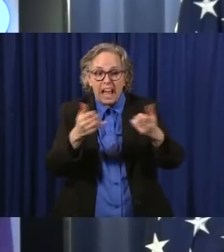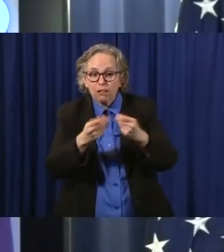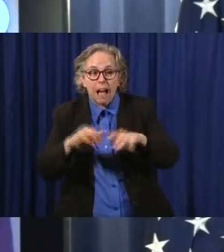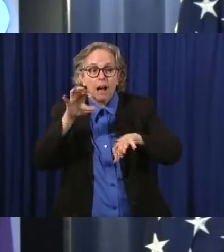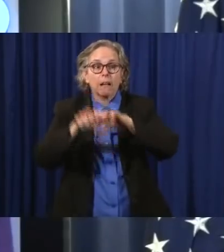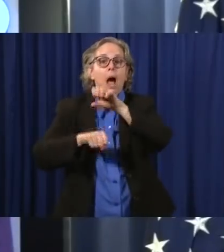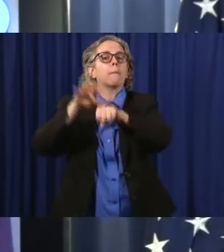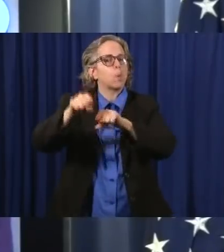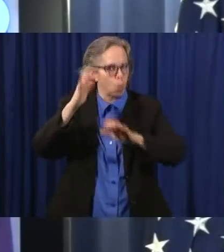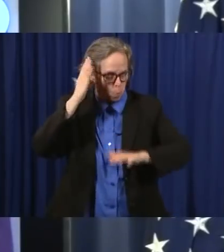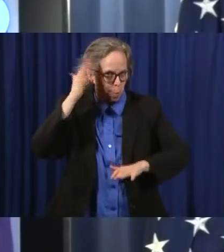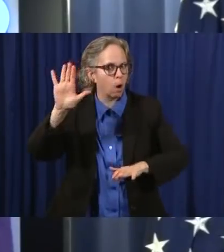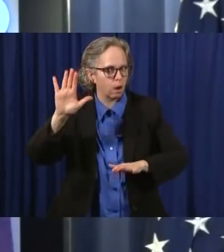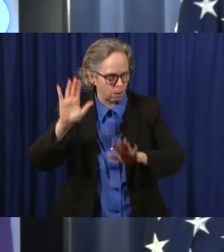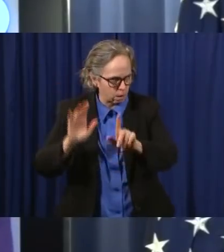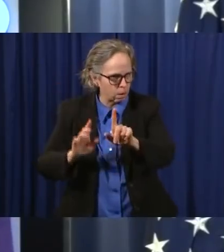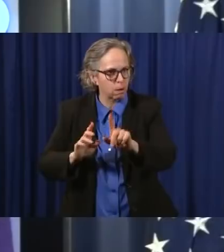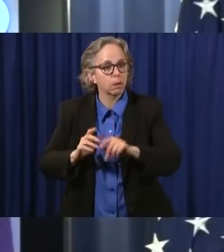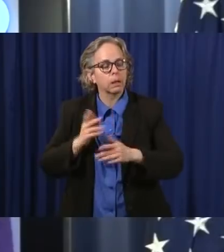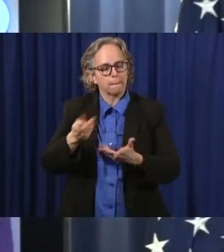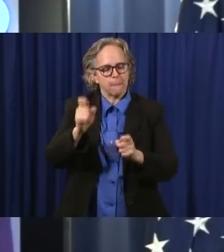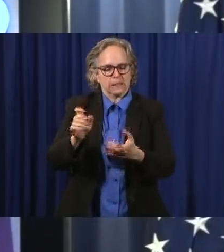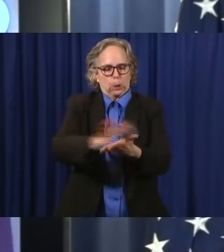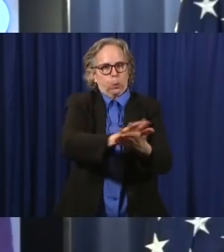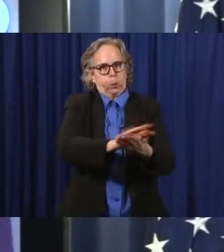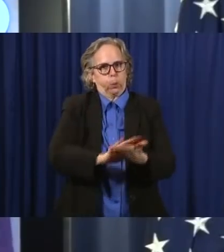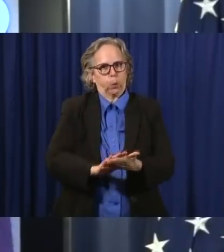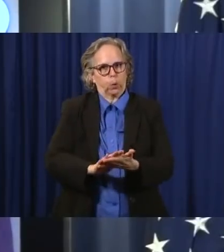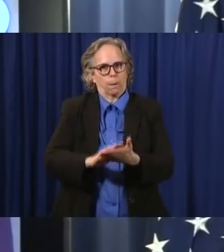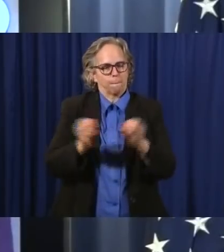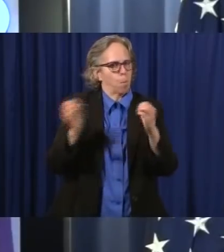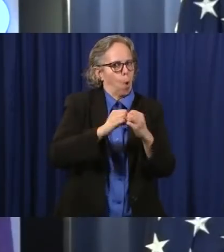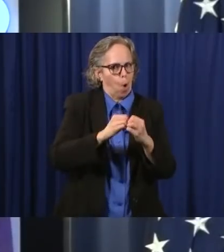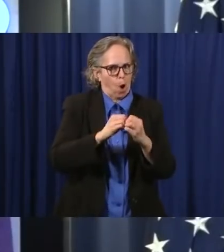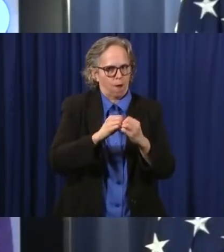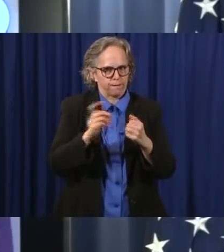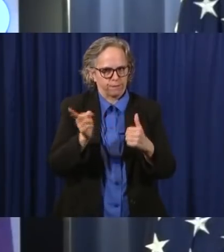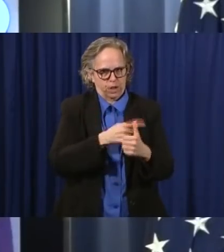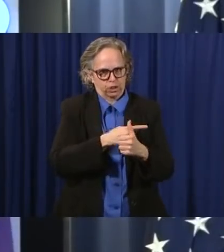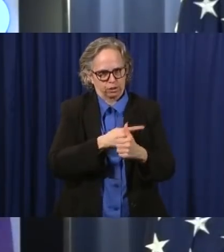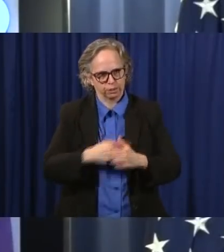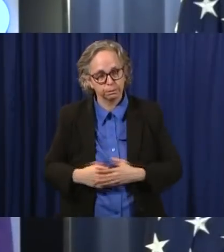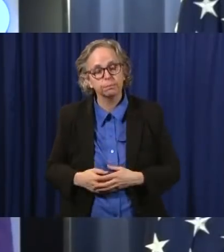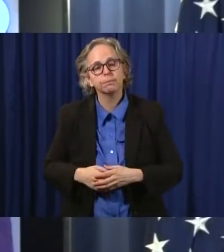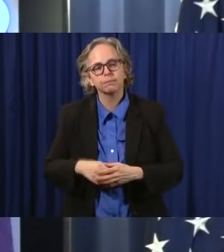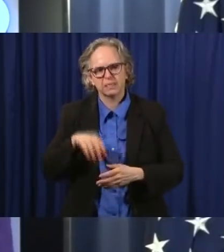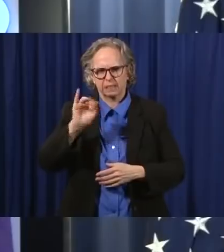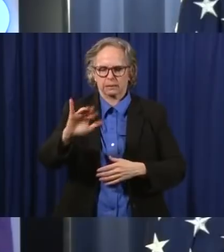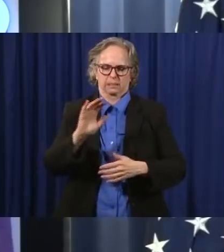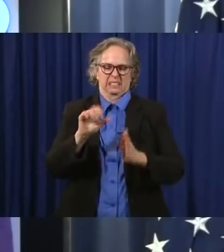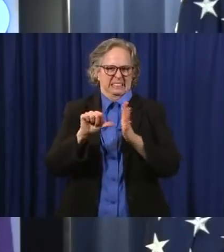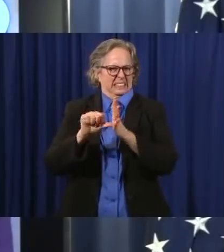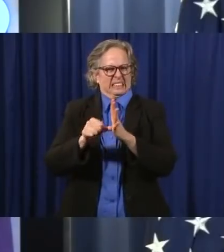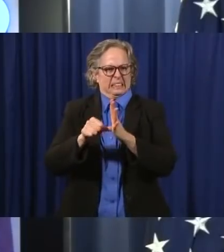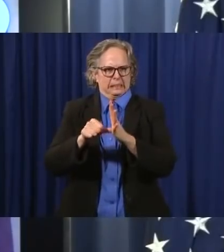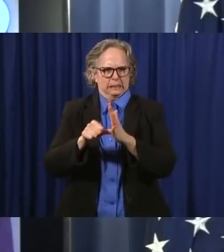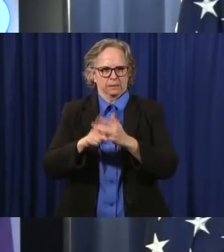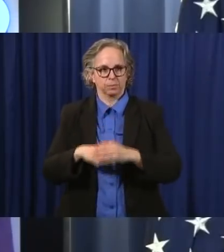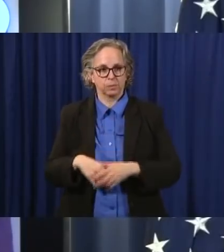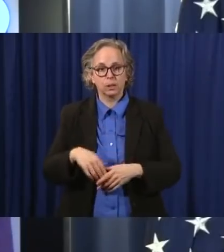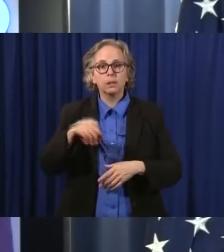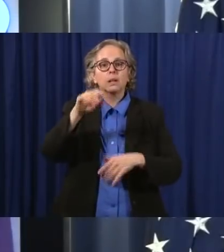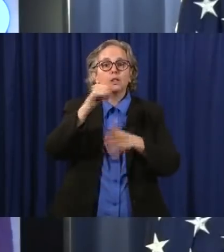So cleaning is the word of the day. Childcare providers will be cleaning toys after each use, wiping